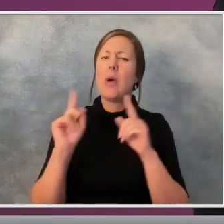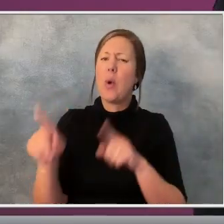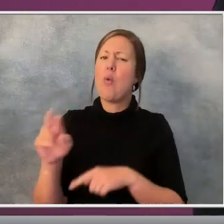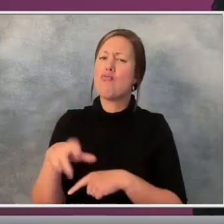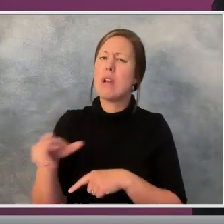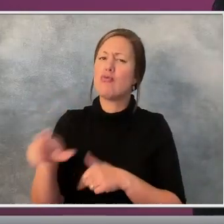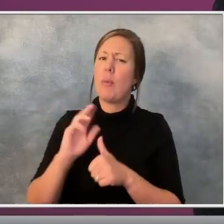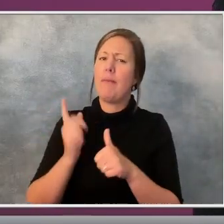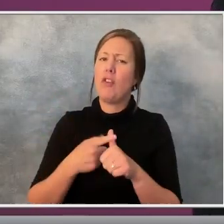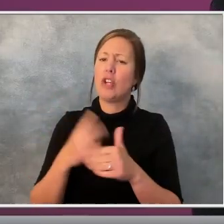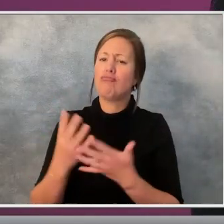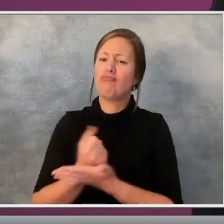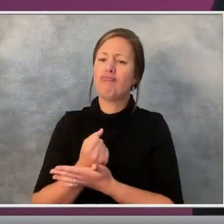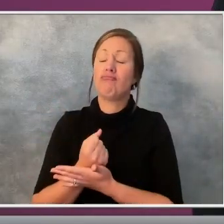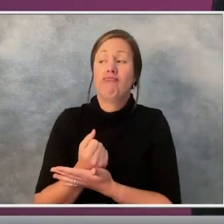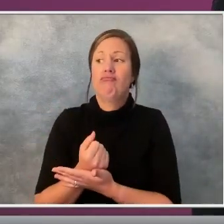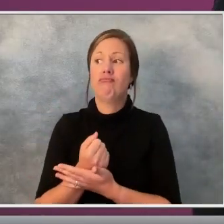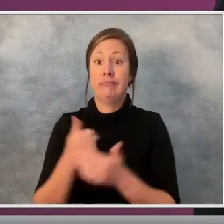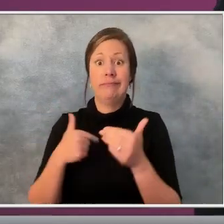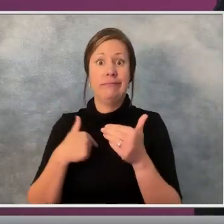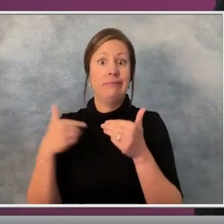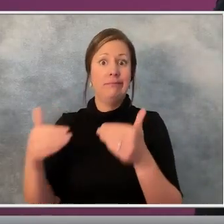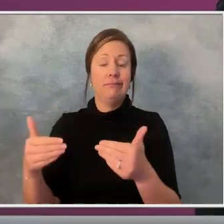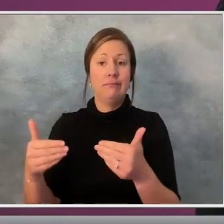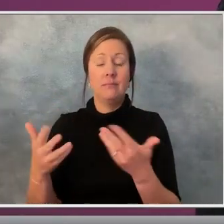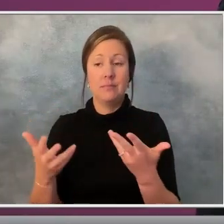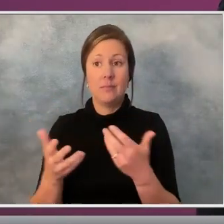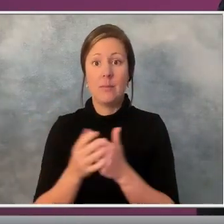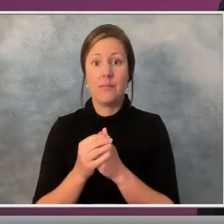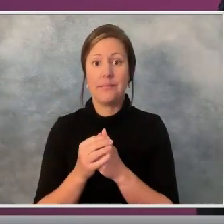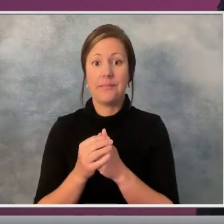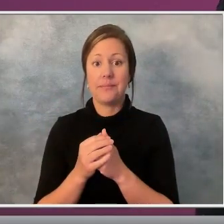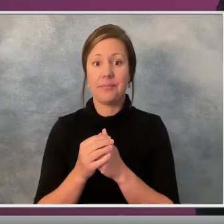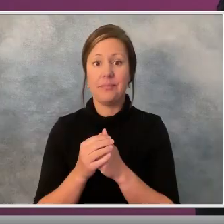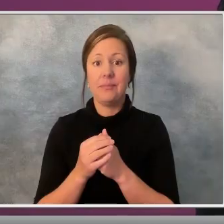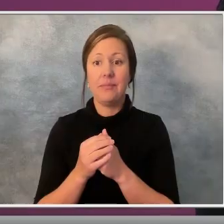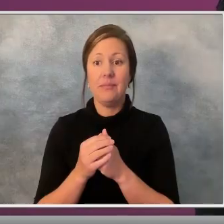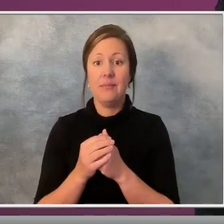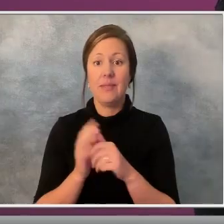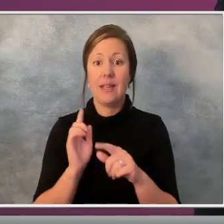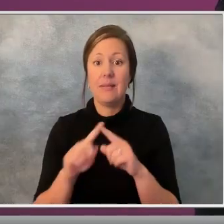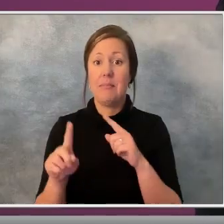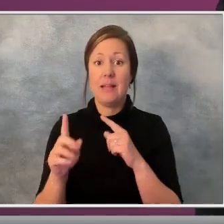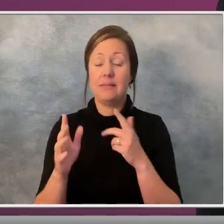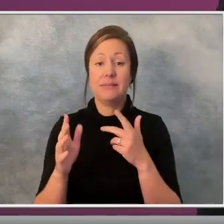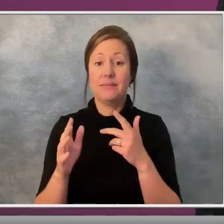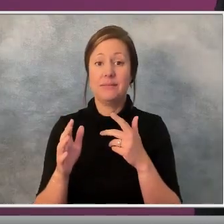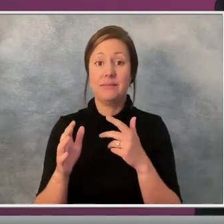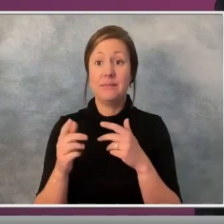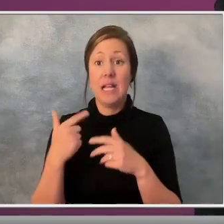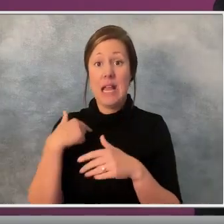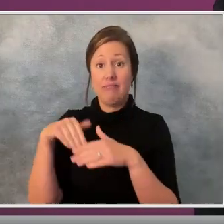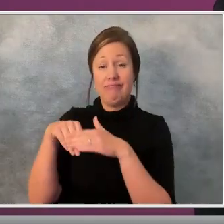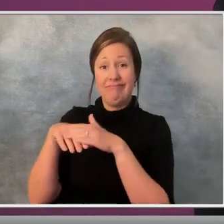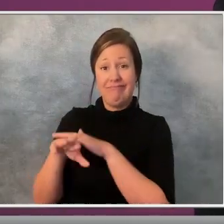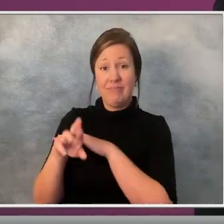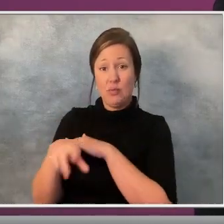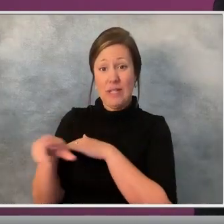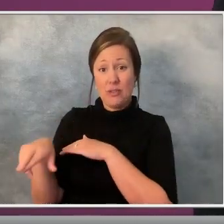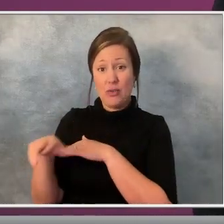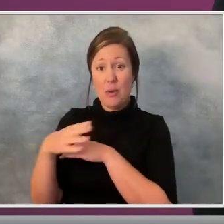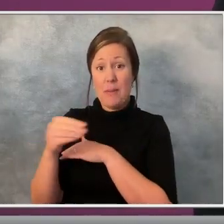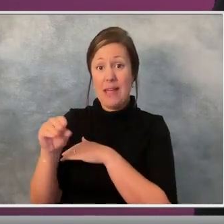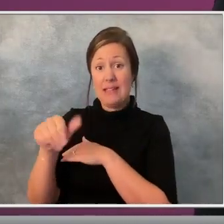restroom, you know. So I guess about when I was heading into the entrance of the restroom, about 10 seconds